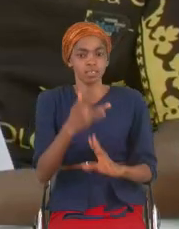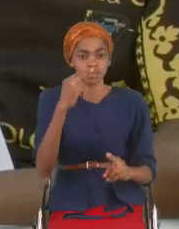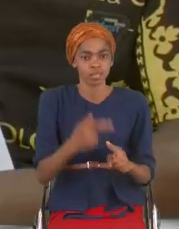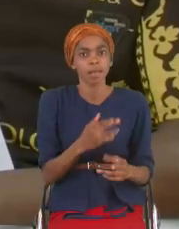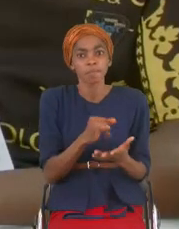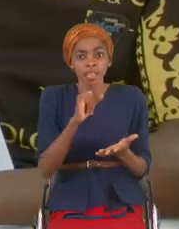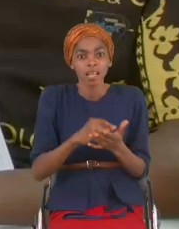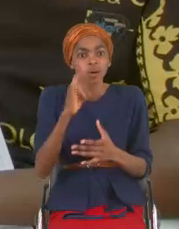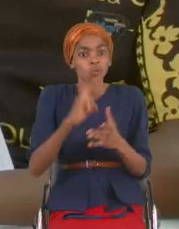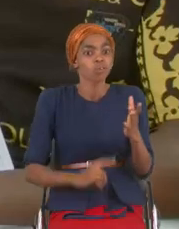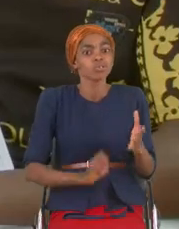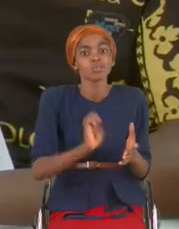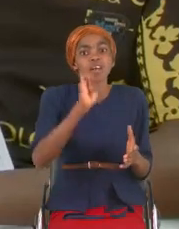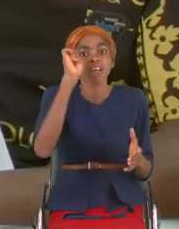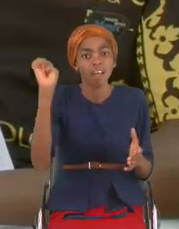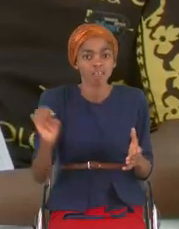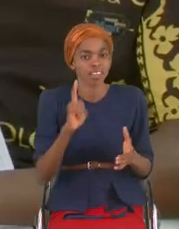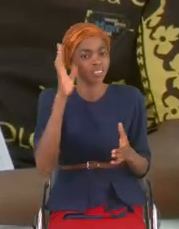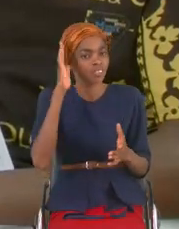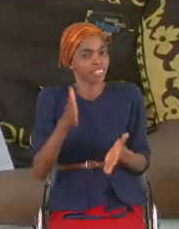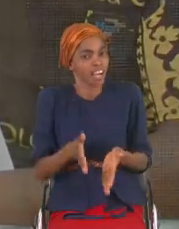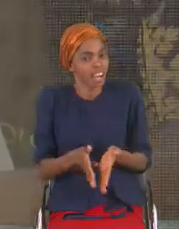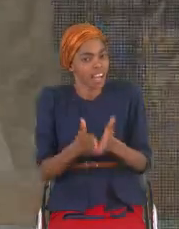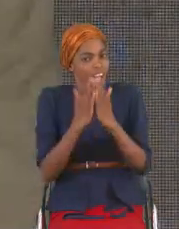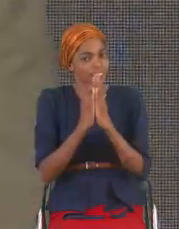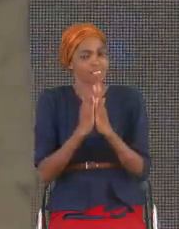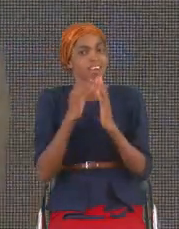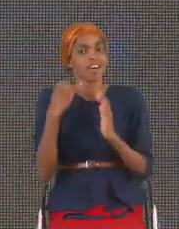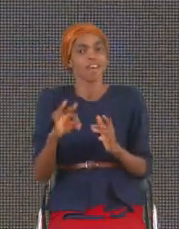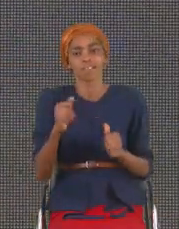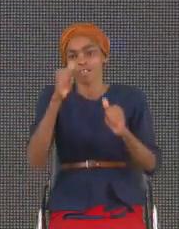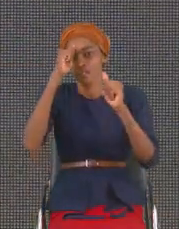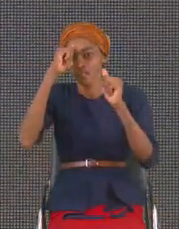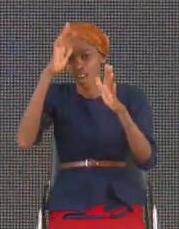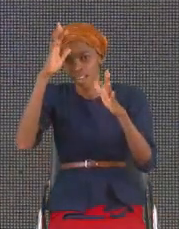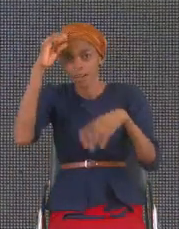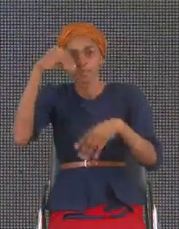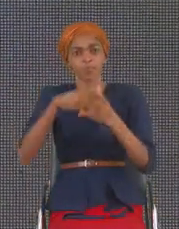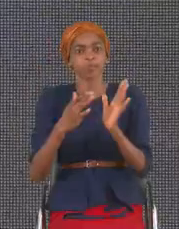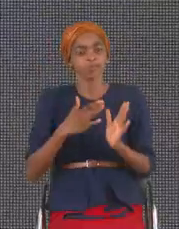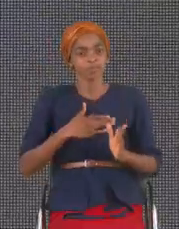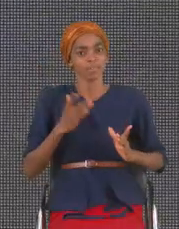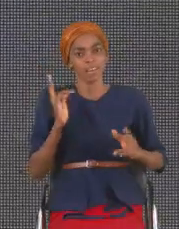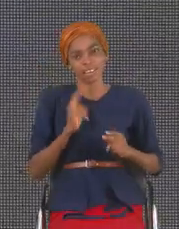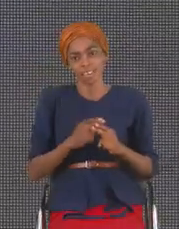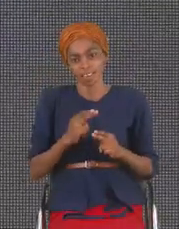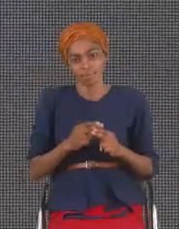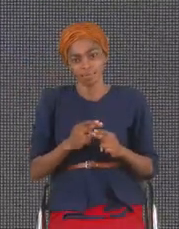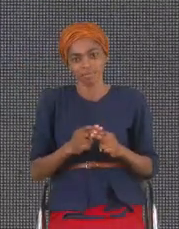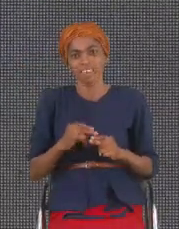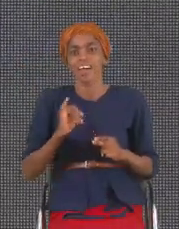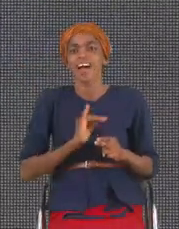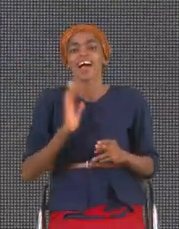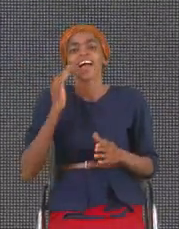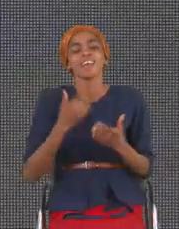that whatsoever ye shall ask of the Father in my name, that